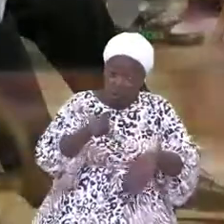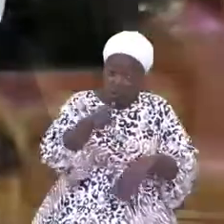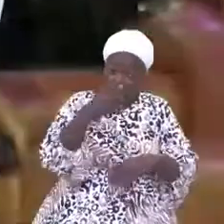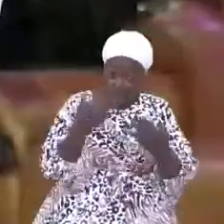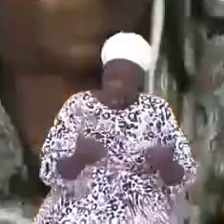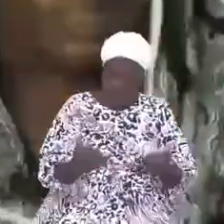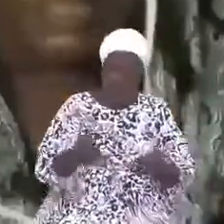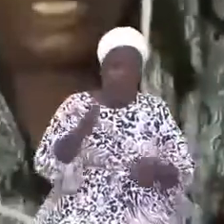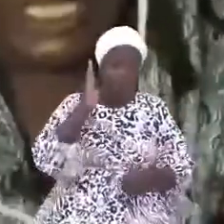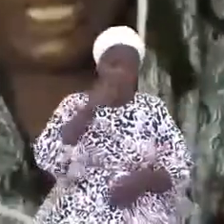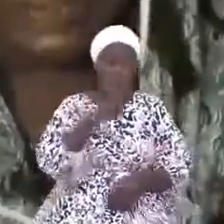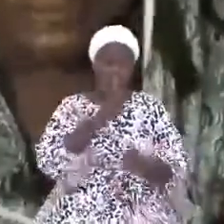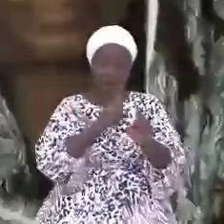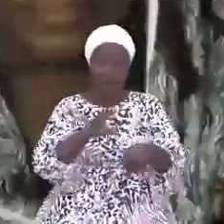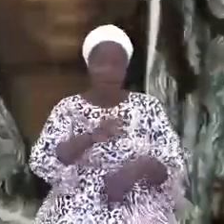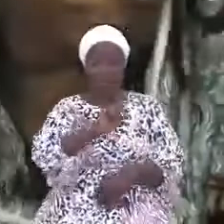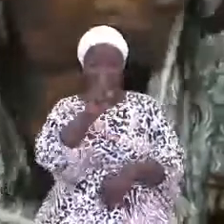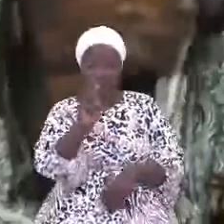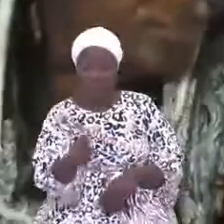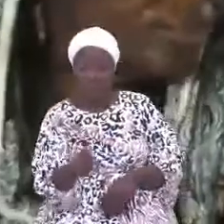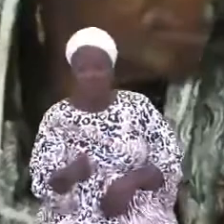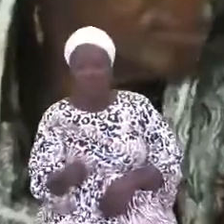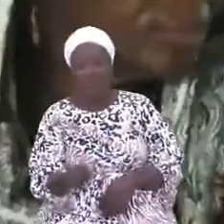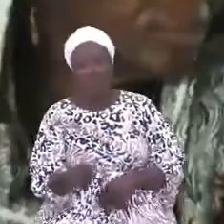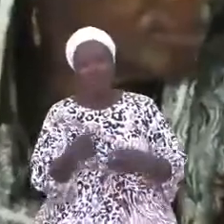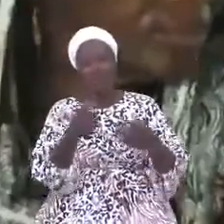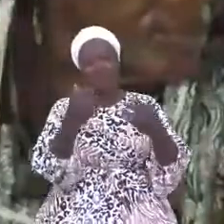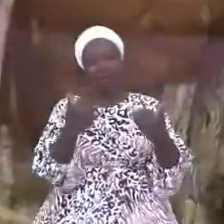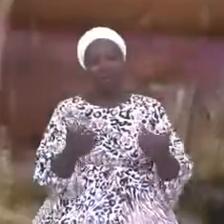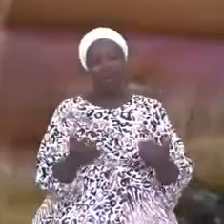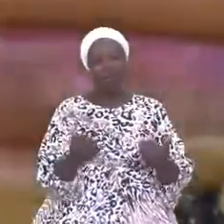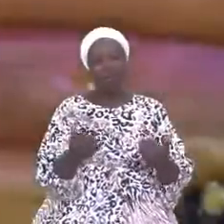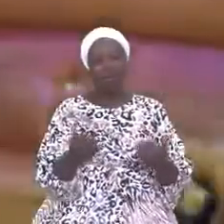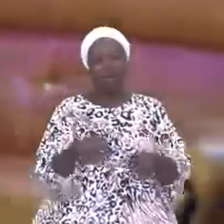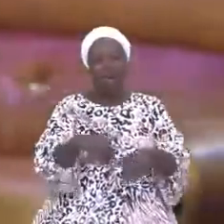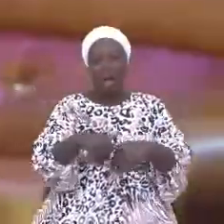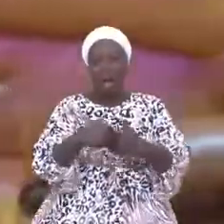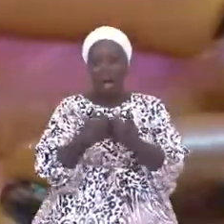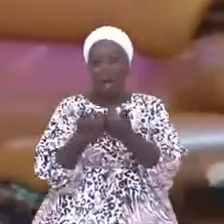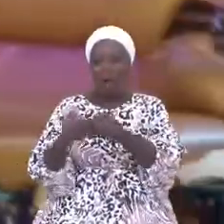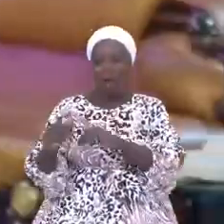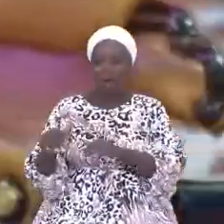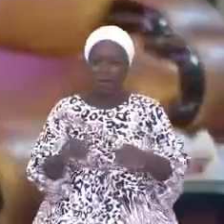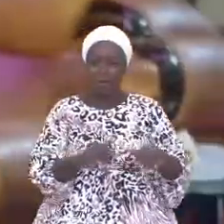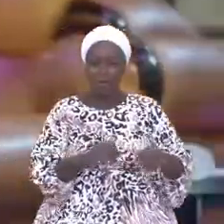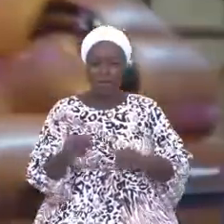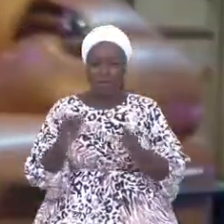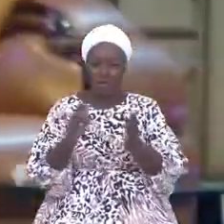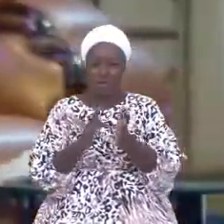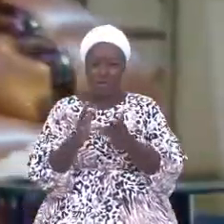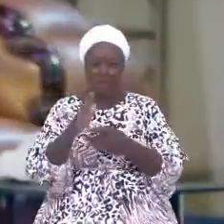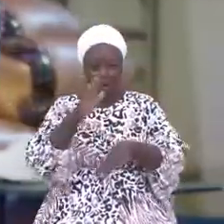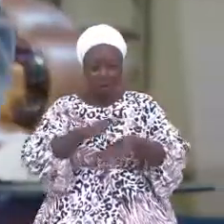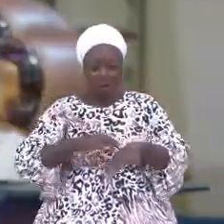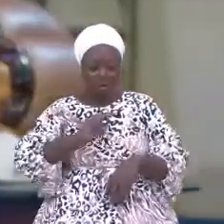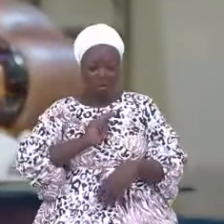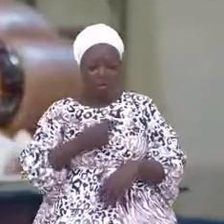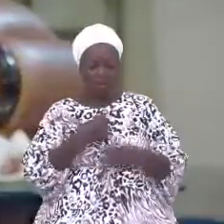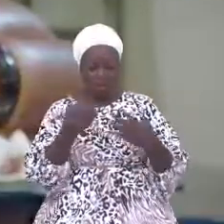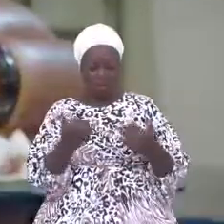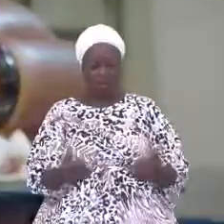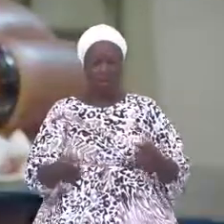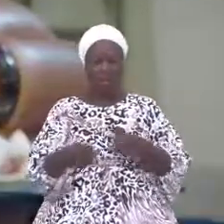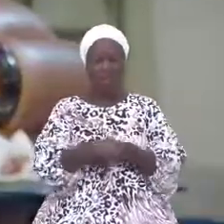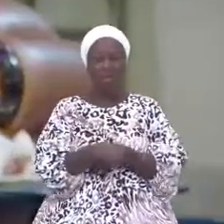answer? Now, how does Jesus colors today. Look at the